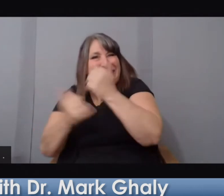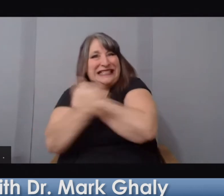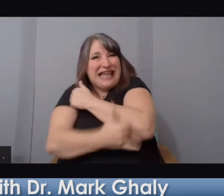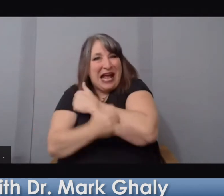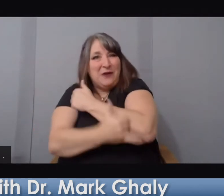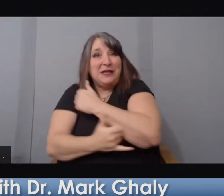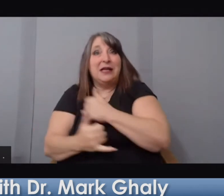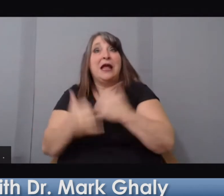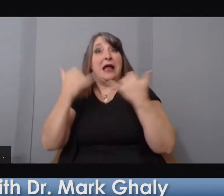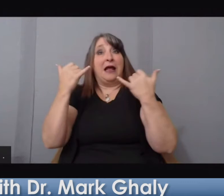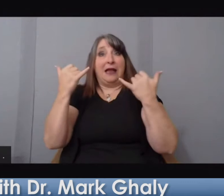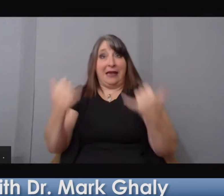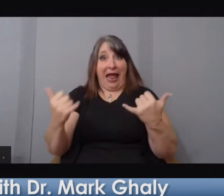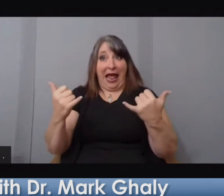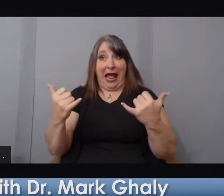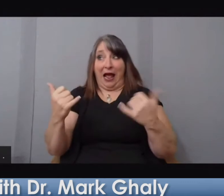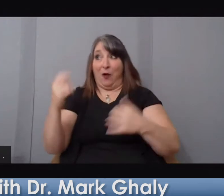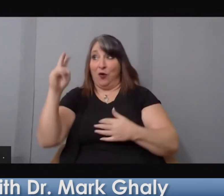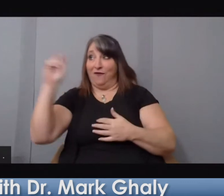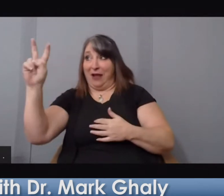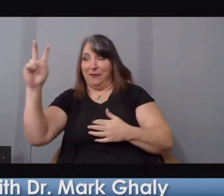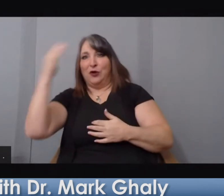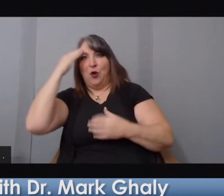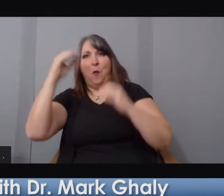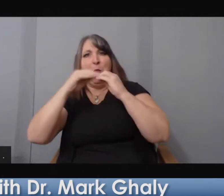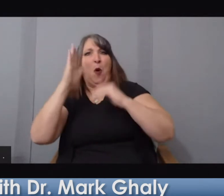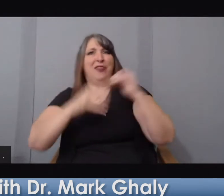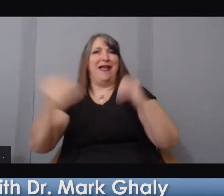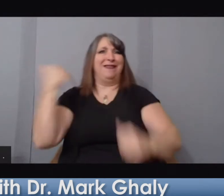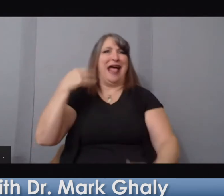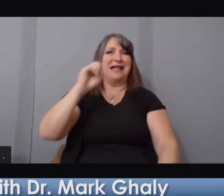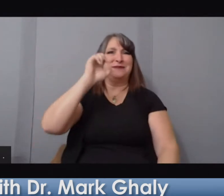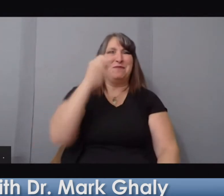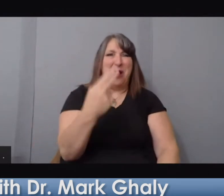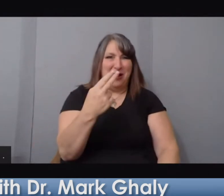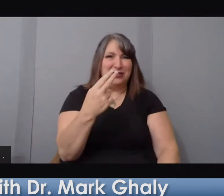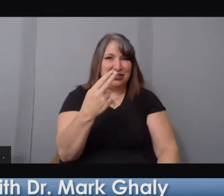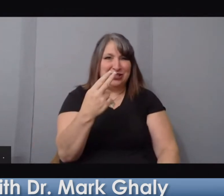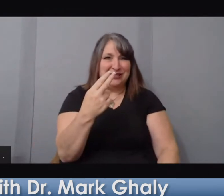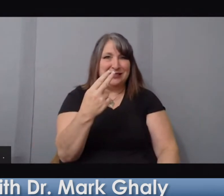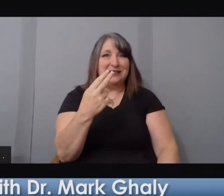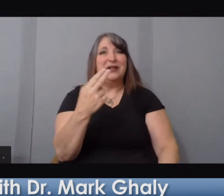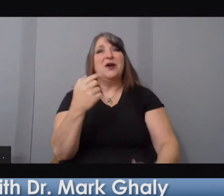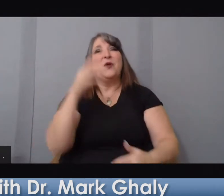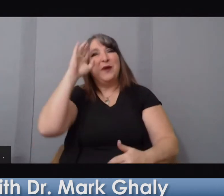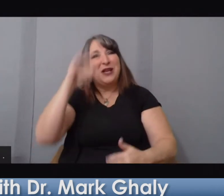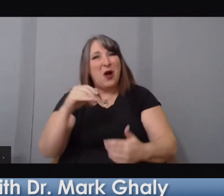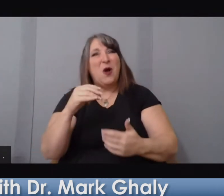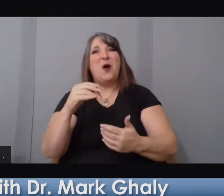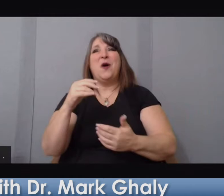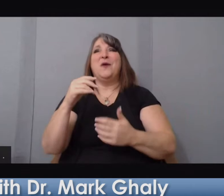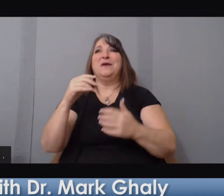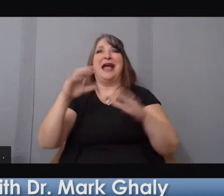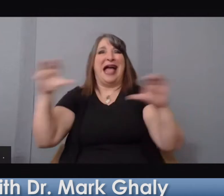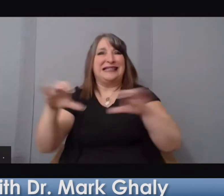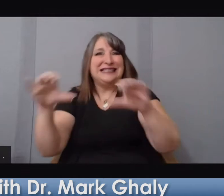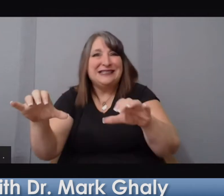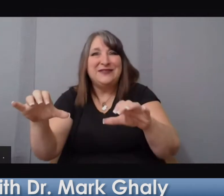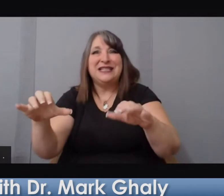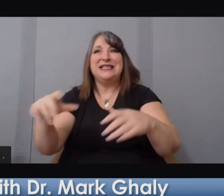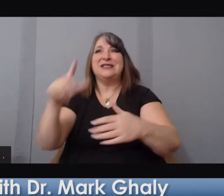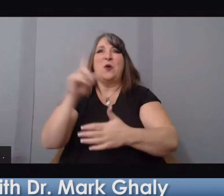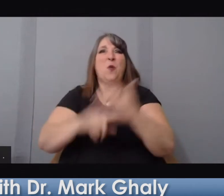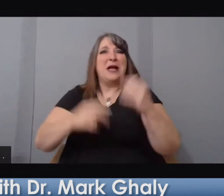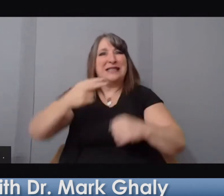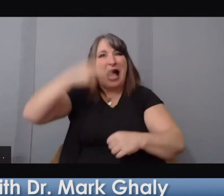did in March, the sorts of activities, as I walked you through in the previous slides, some of the characteristics of high-risk activities.